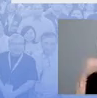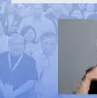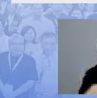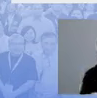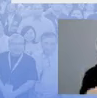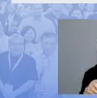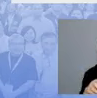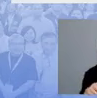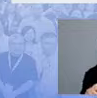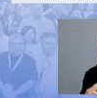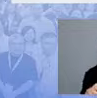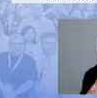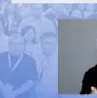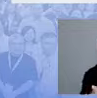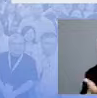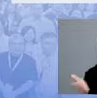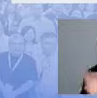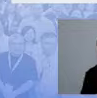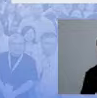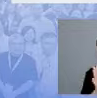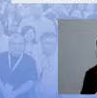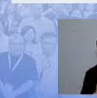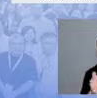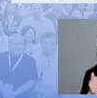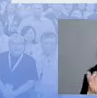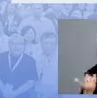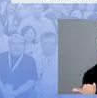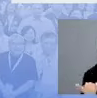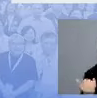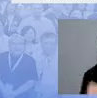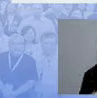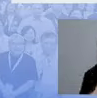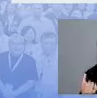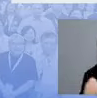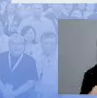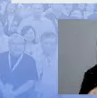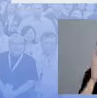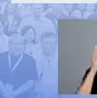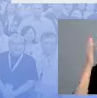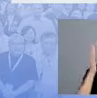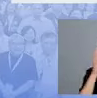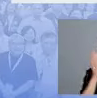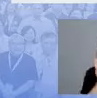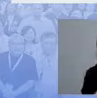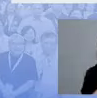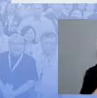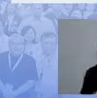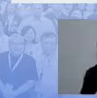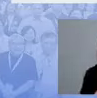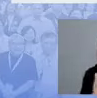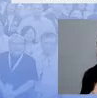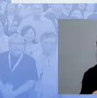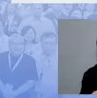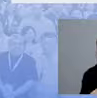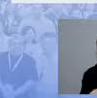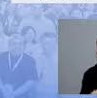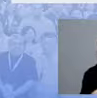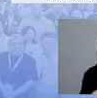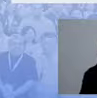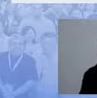us to deliver the policy solution work that we are actually currently delivering at Malaysia together actually by APPGM-SDG. And